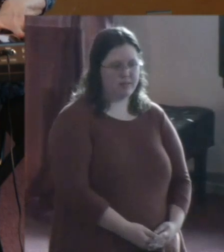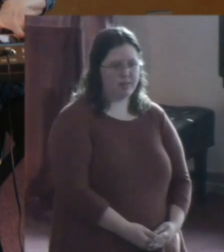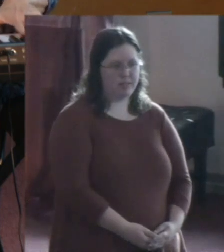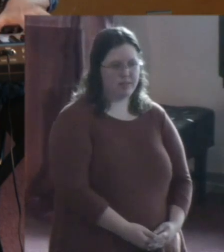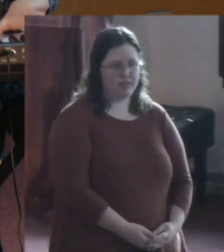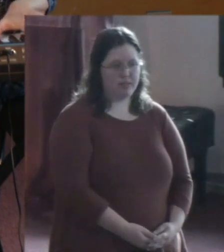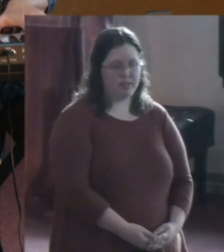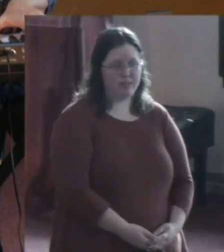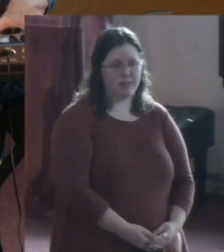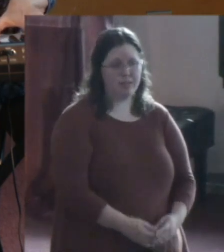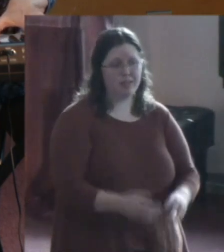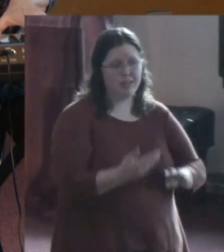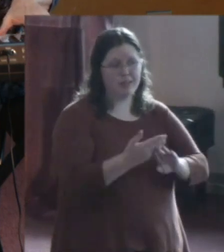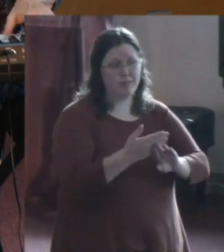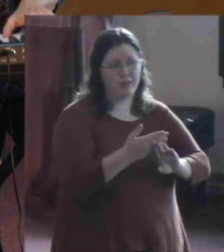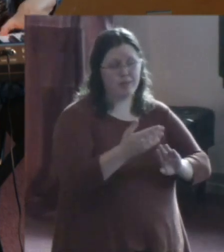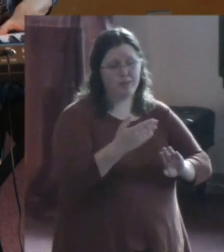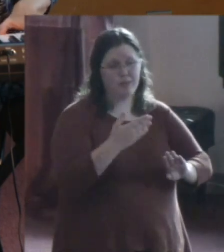Before the